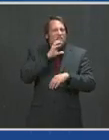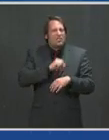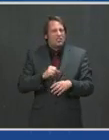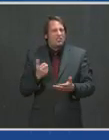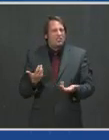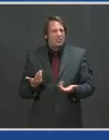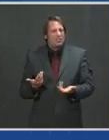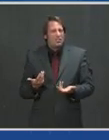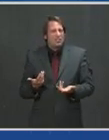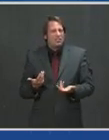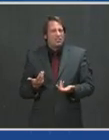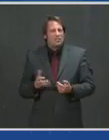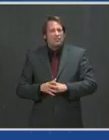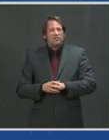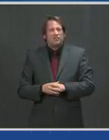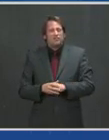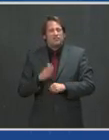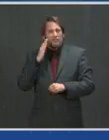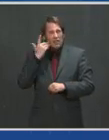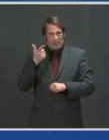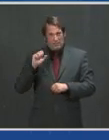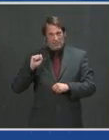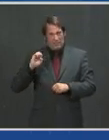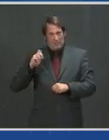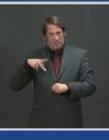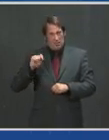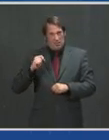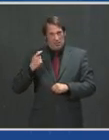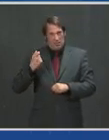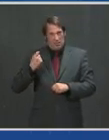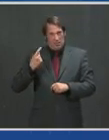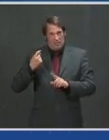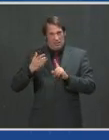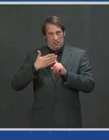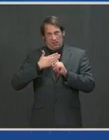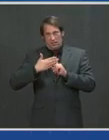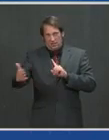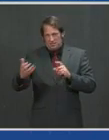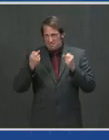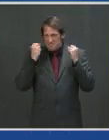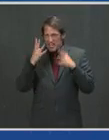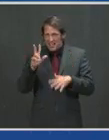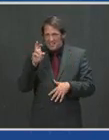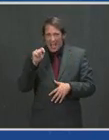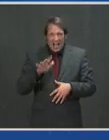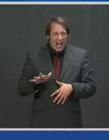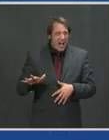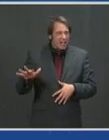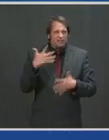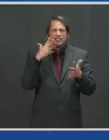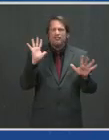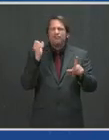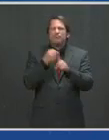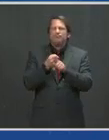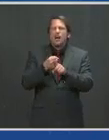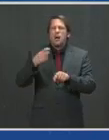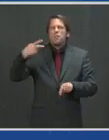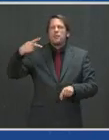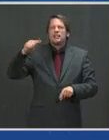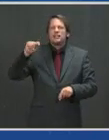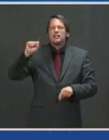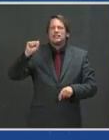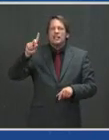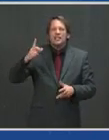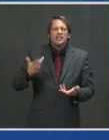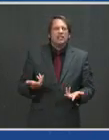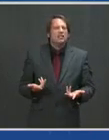post-9/11 veterans with post-traumatic stress disorder, who when they make that emergency call, or their husband, wife, son, daughter makes that call